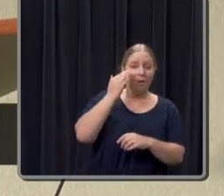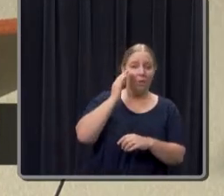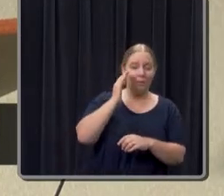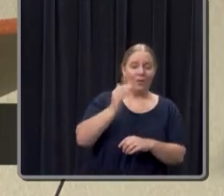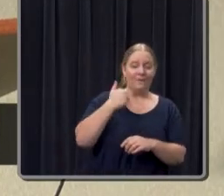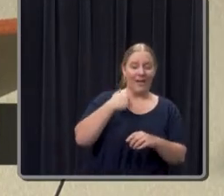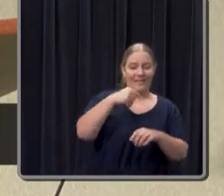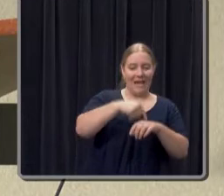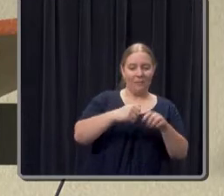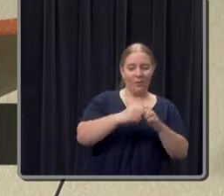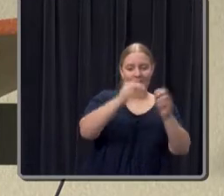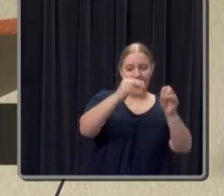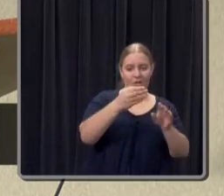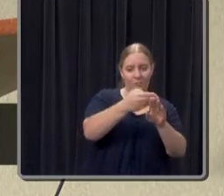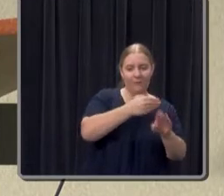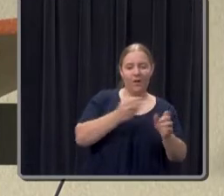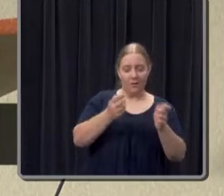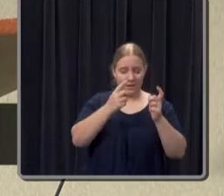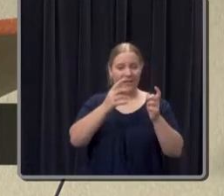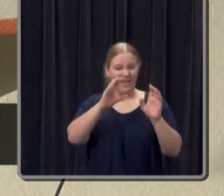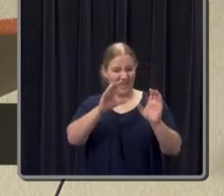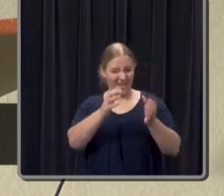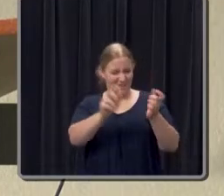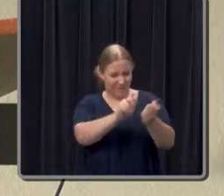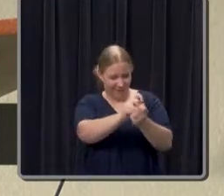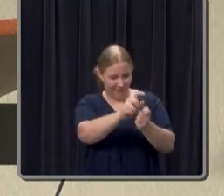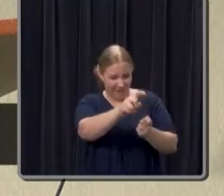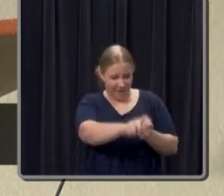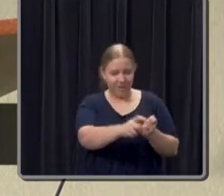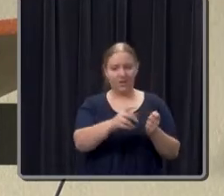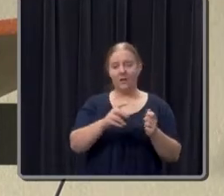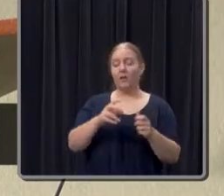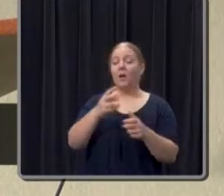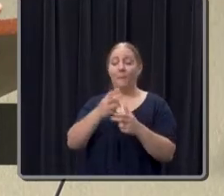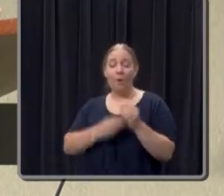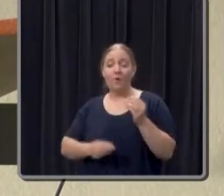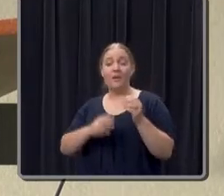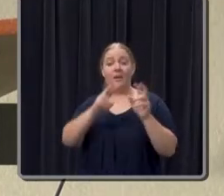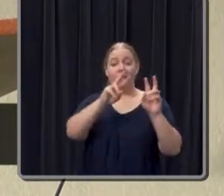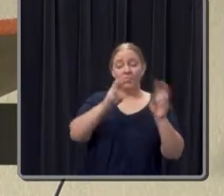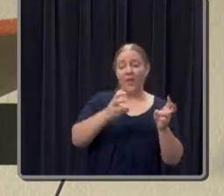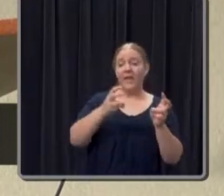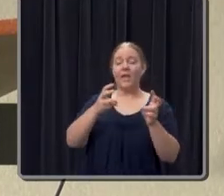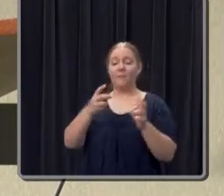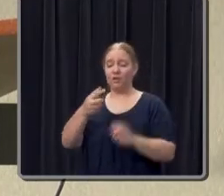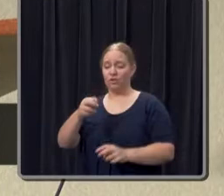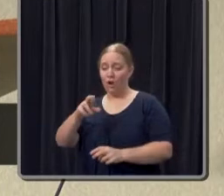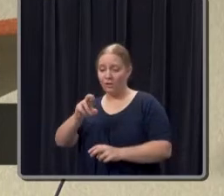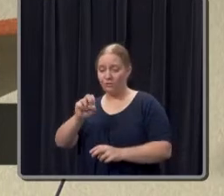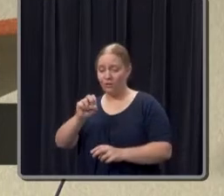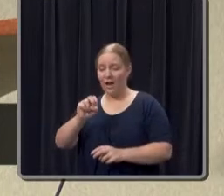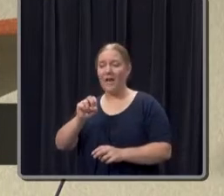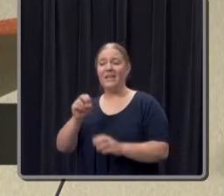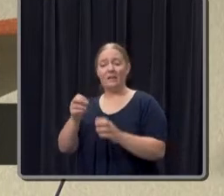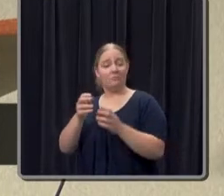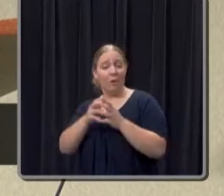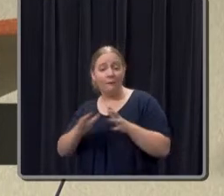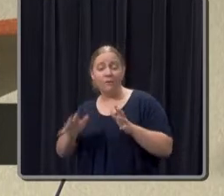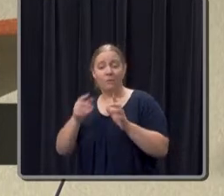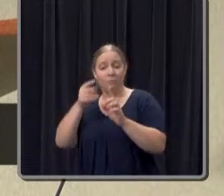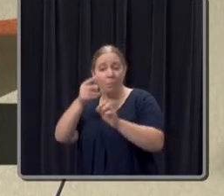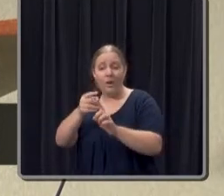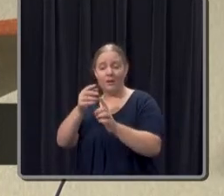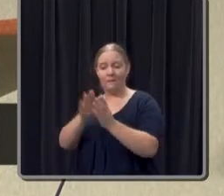beforehand, understanding the class's specific needs, the theme or the genre or the overarching lesson we're working on. I would pull